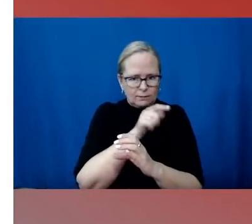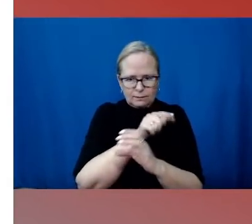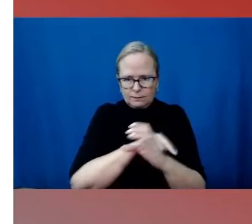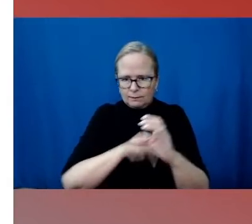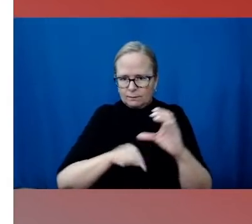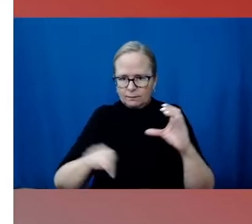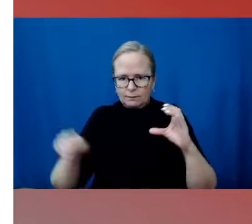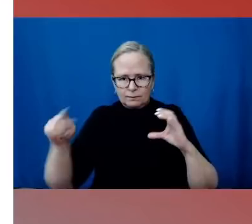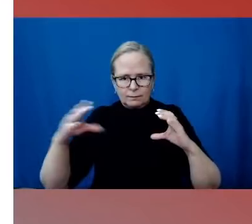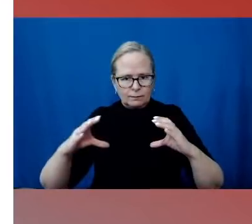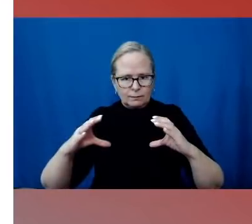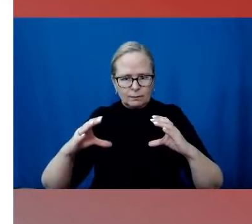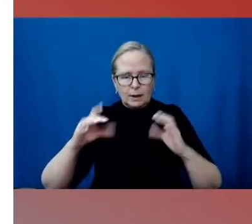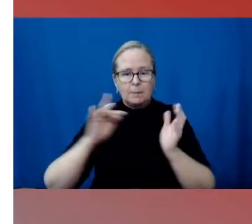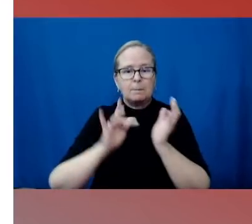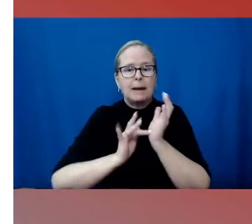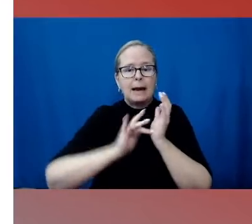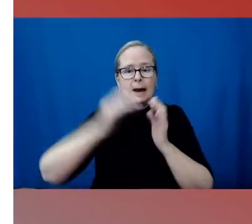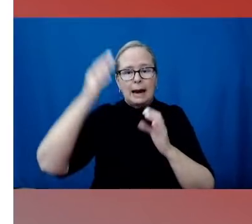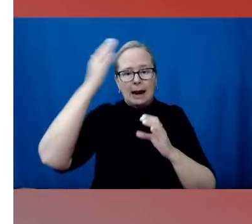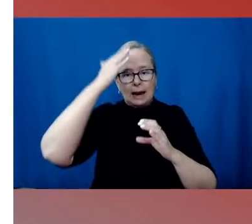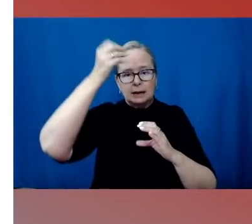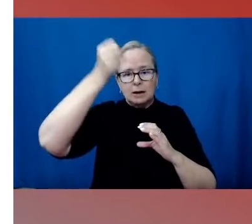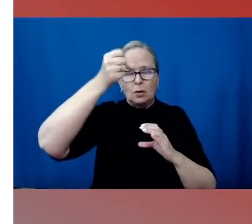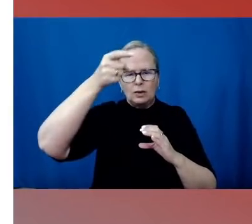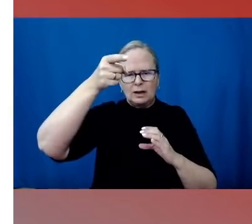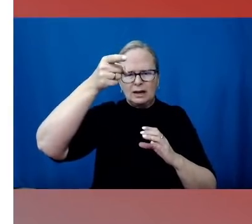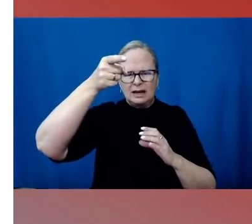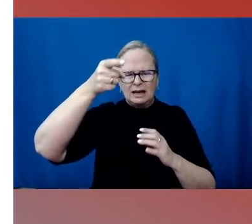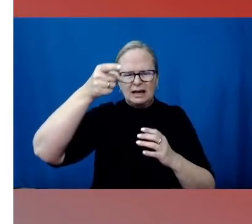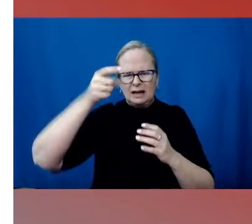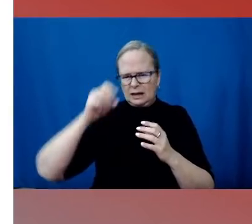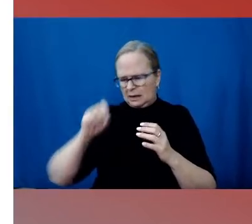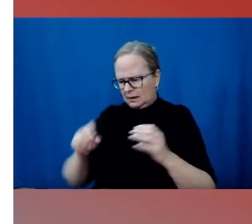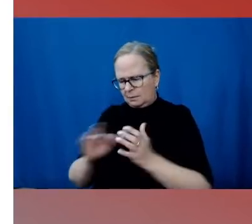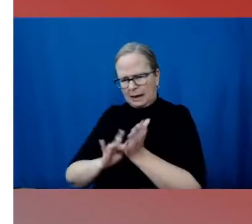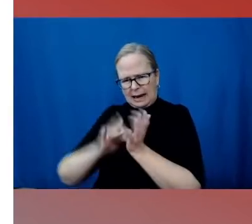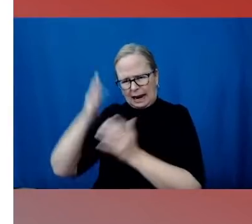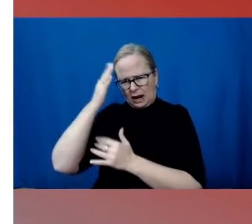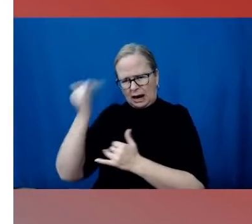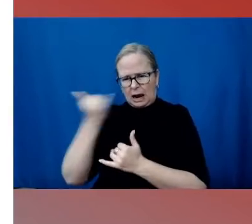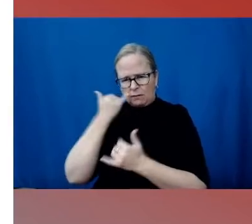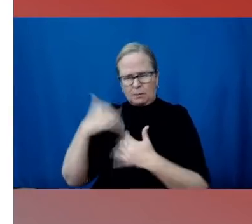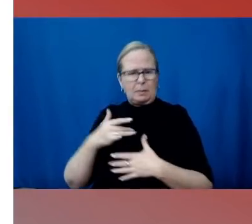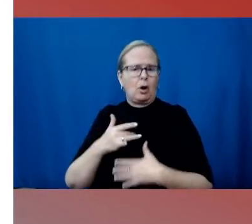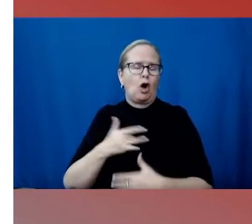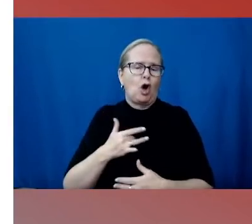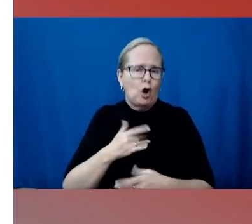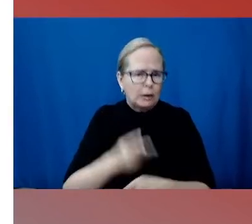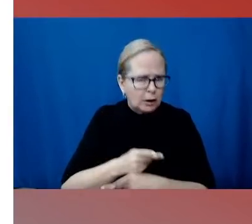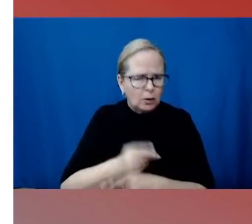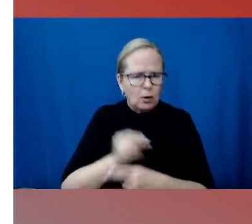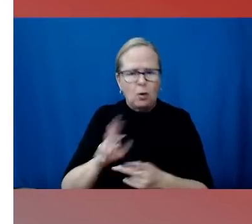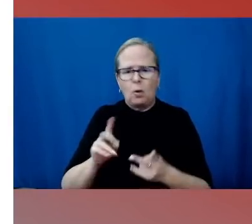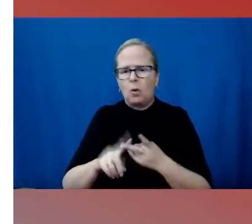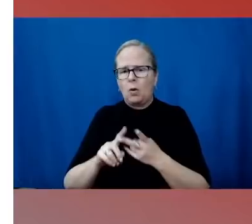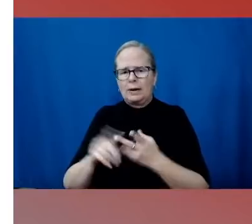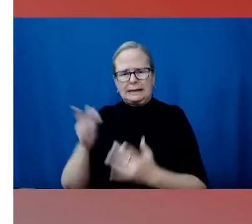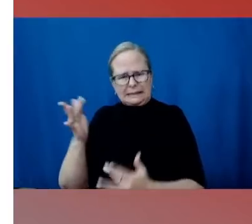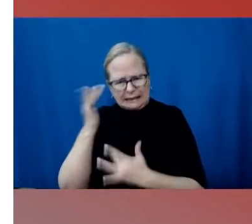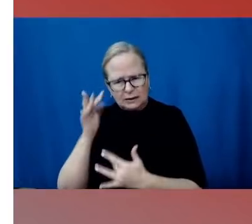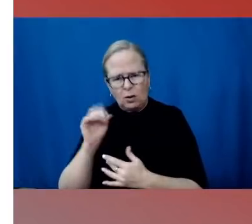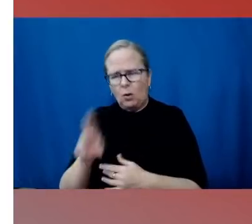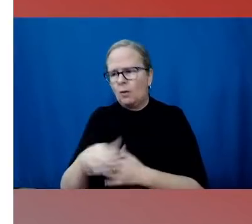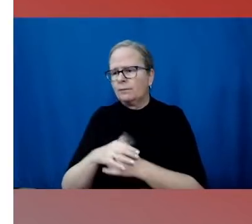Hat. When someone's sick down in the South Zone here and needs really higher level of care, cardiac care like cath labs